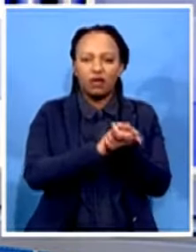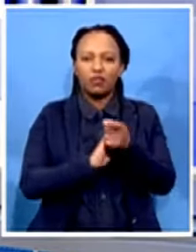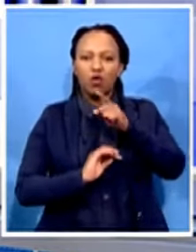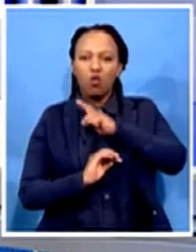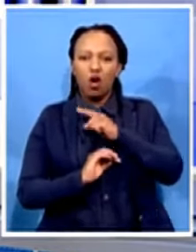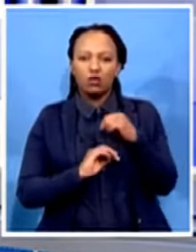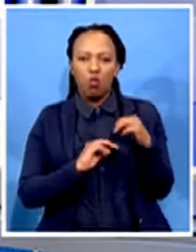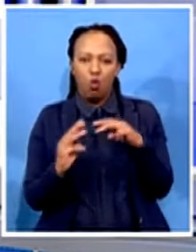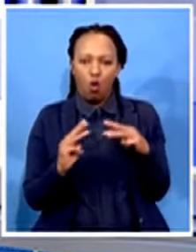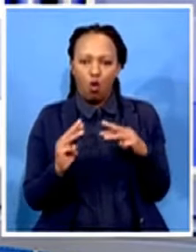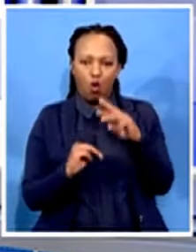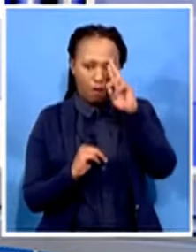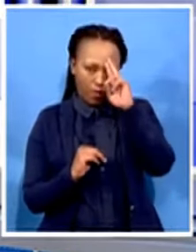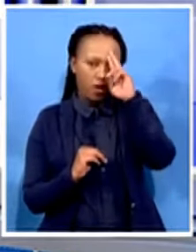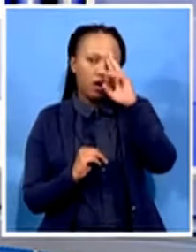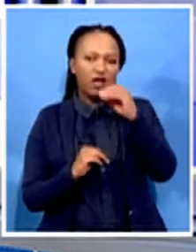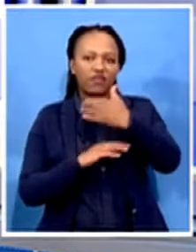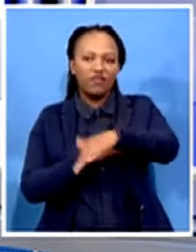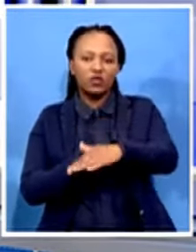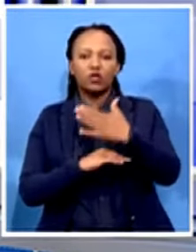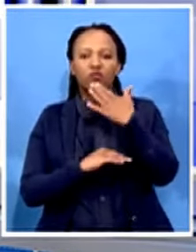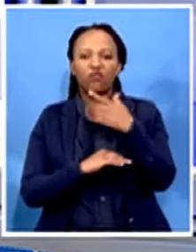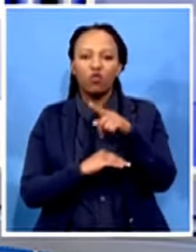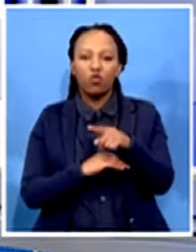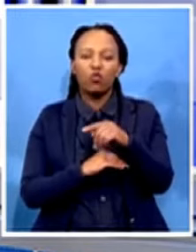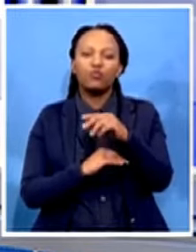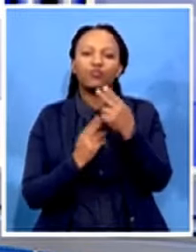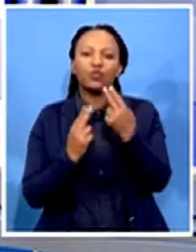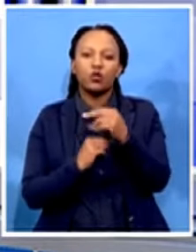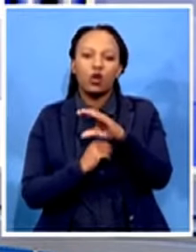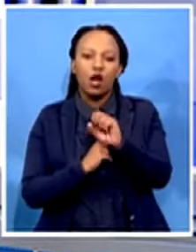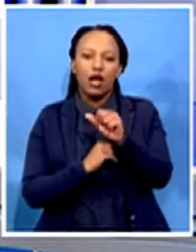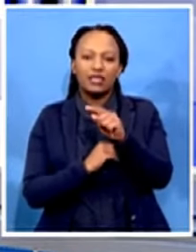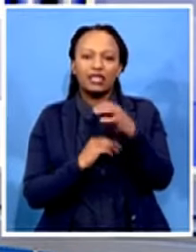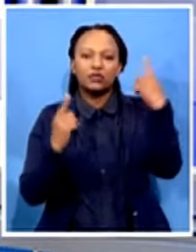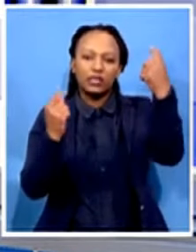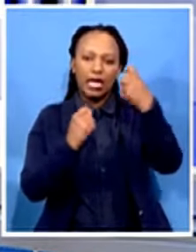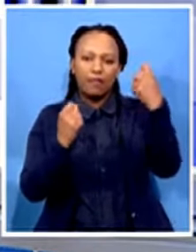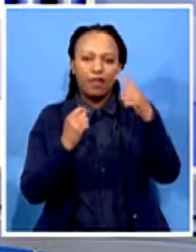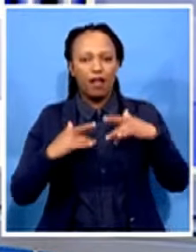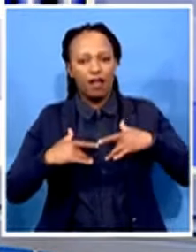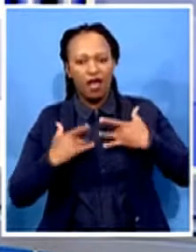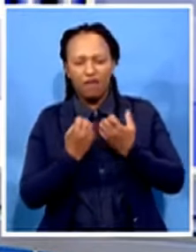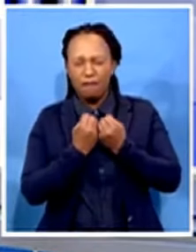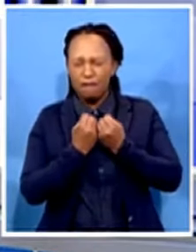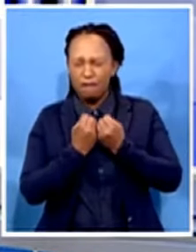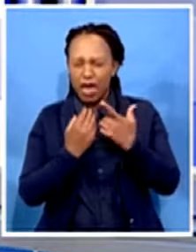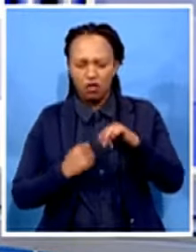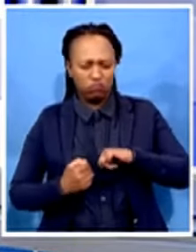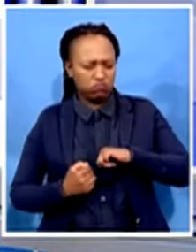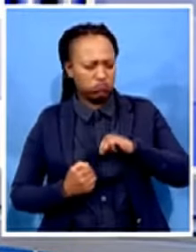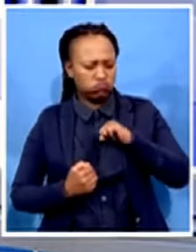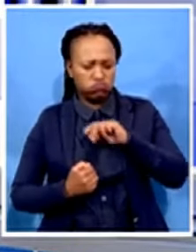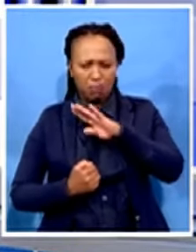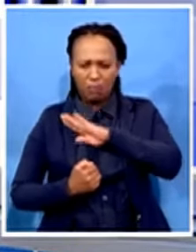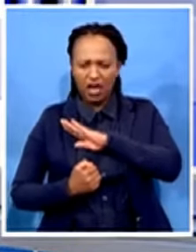the castle. It commemorates and celebrates the lives of the many brave soldiers who lost their lives. Vanessa joins